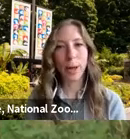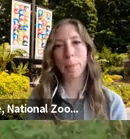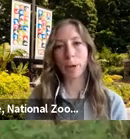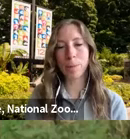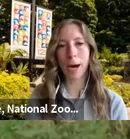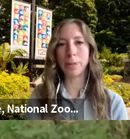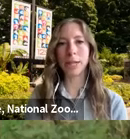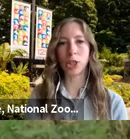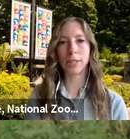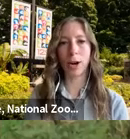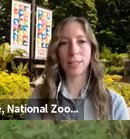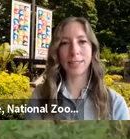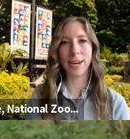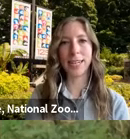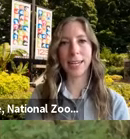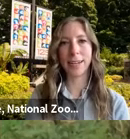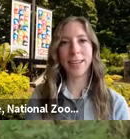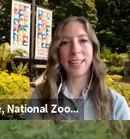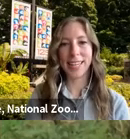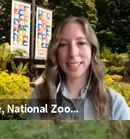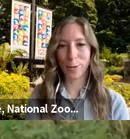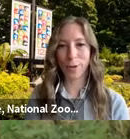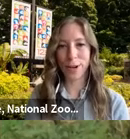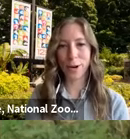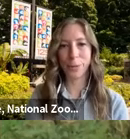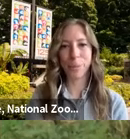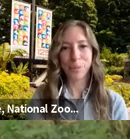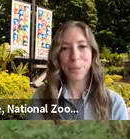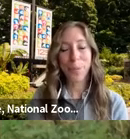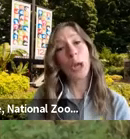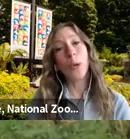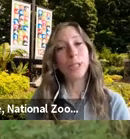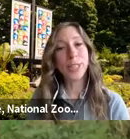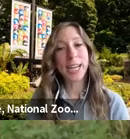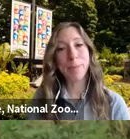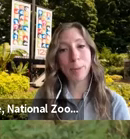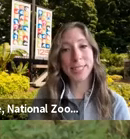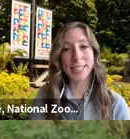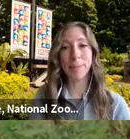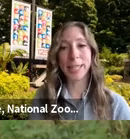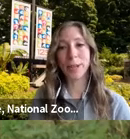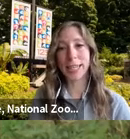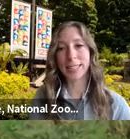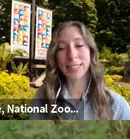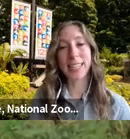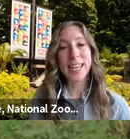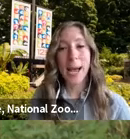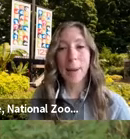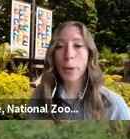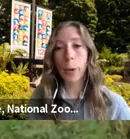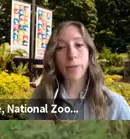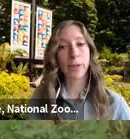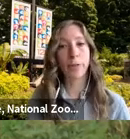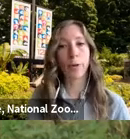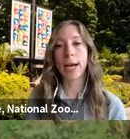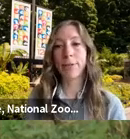you know that bird populations are declining? Yes or no? While you take a moment to submit your answers, I'm